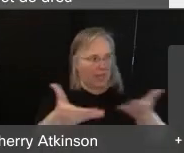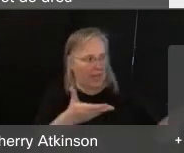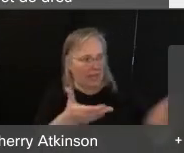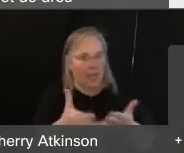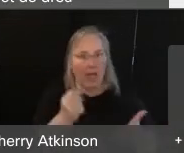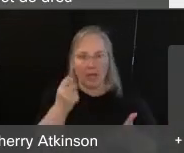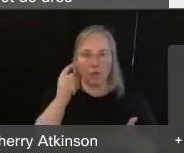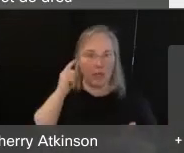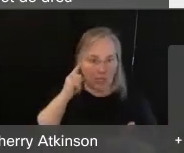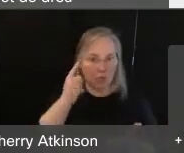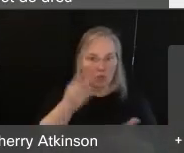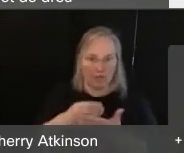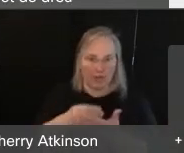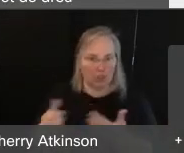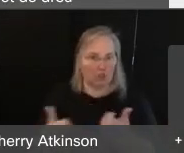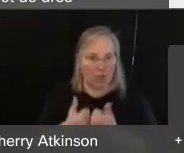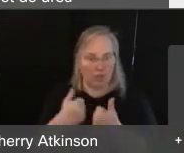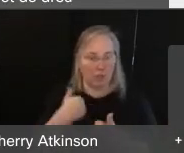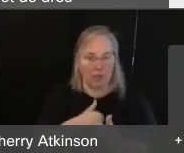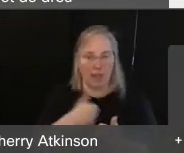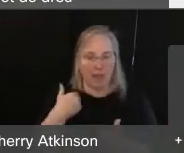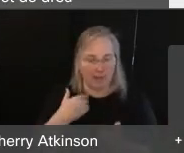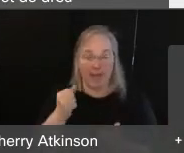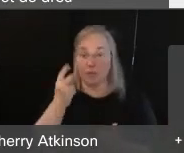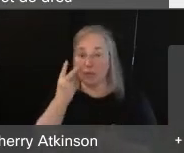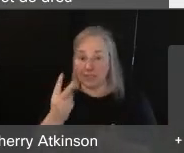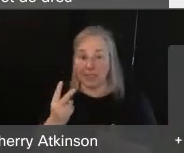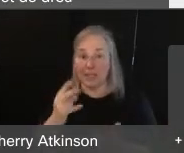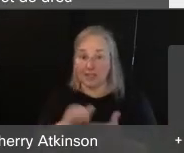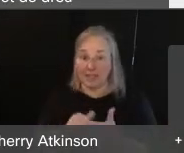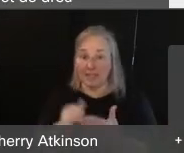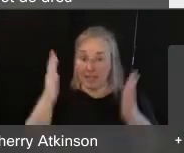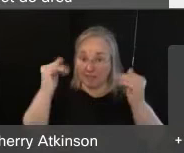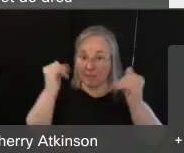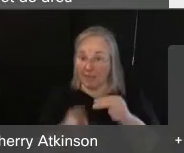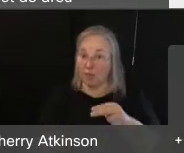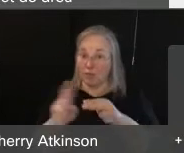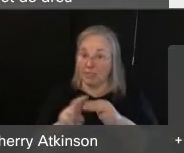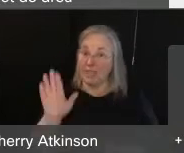the expected increase is about $26 million.